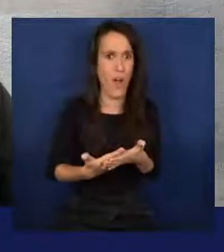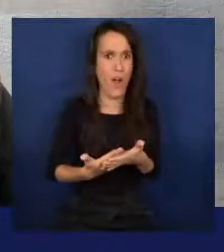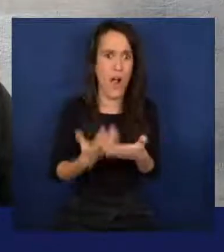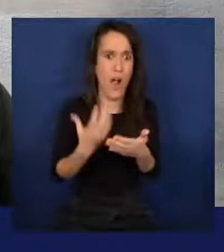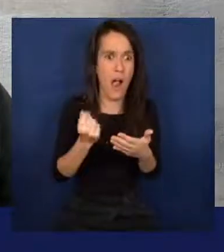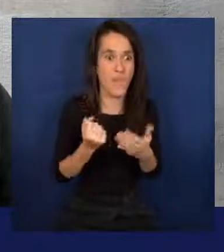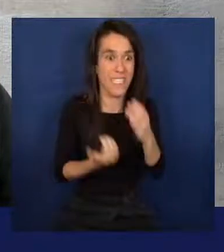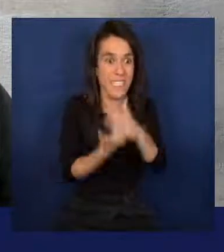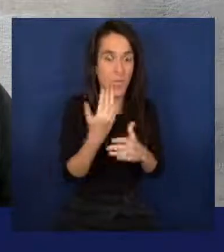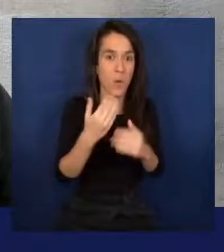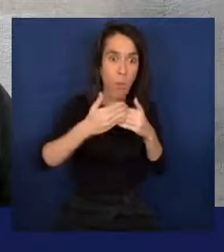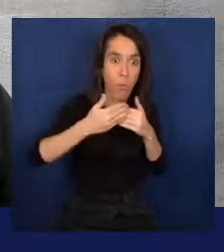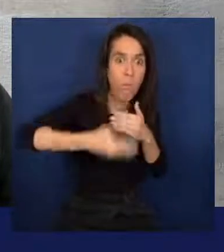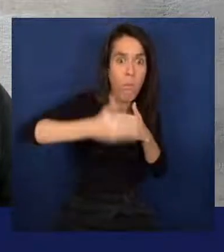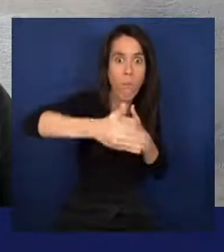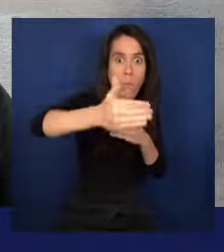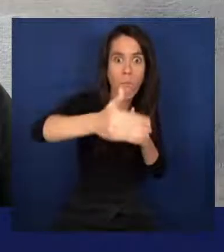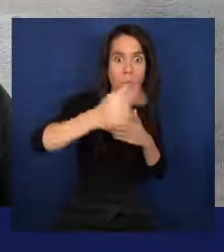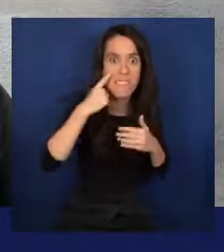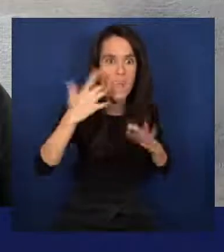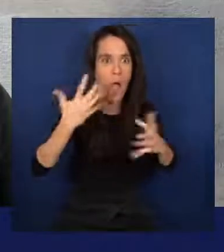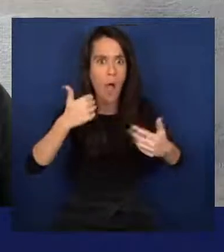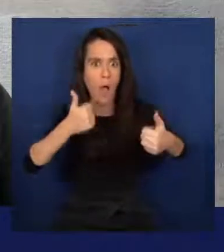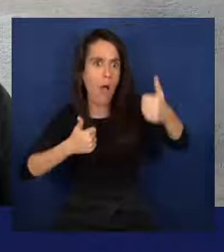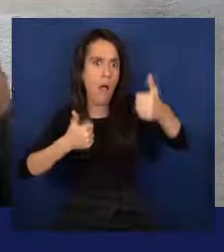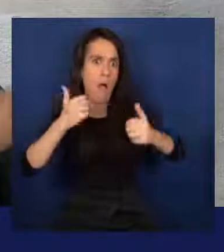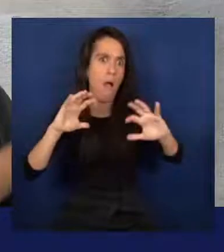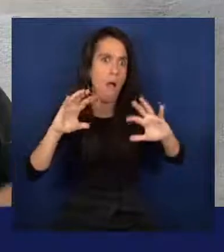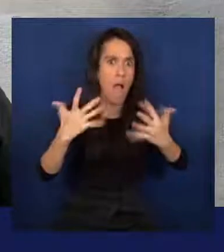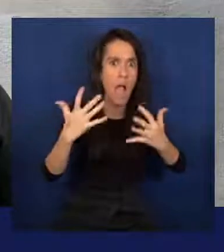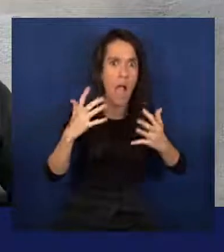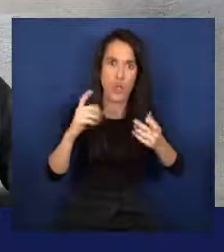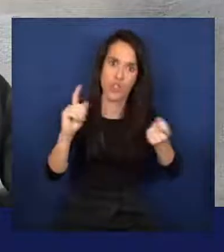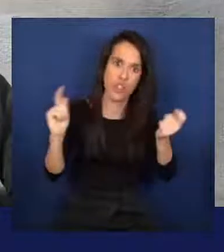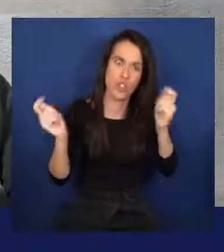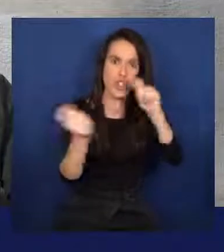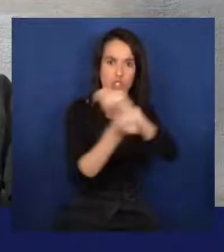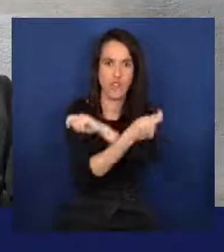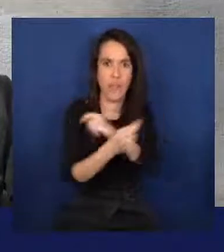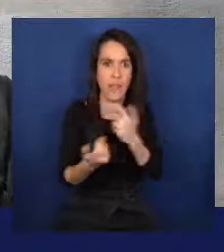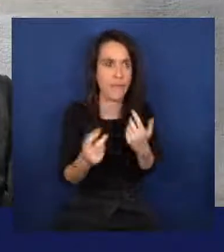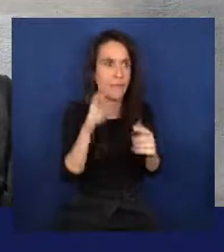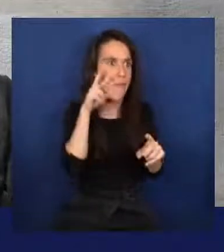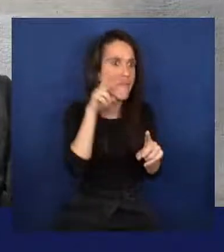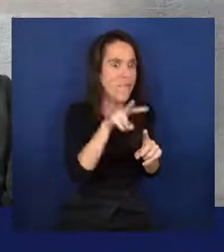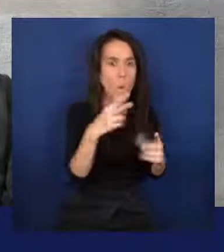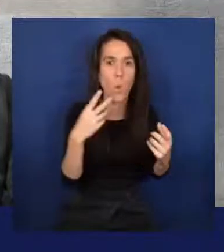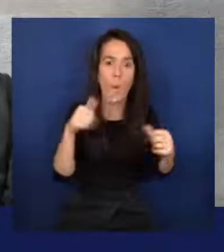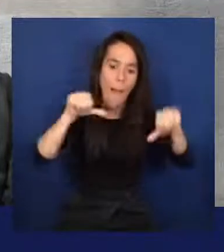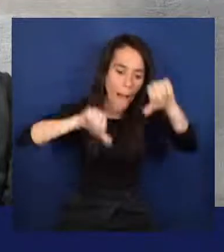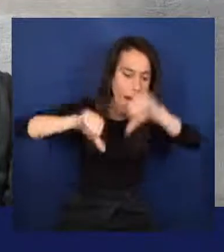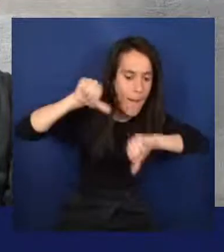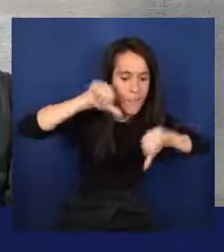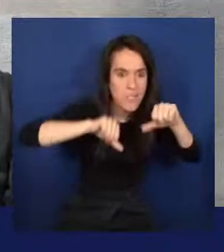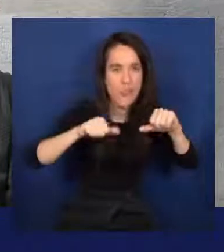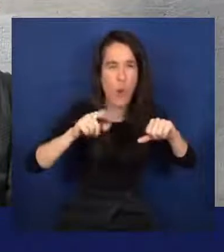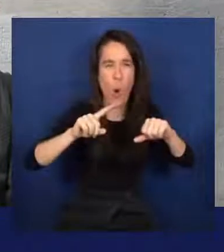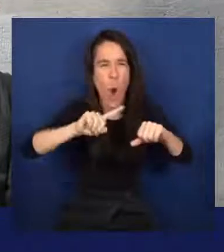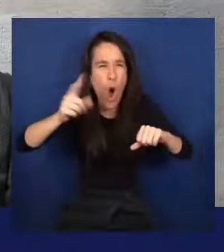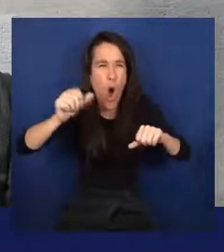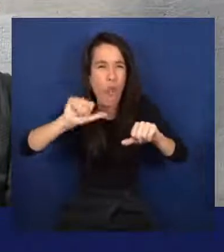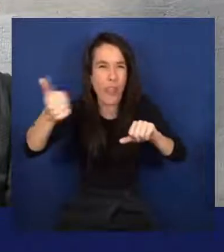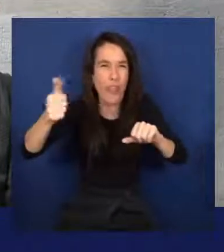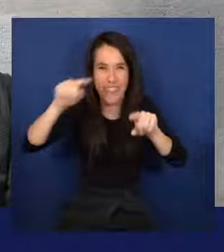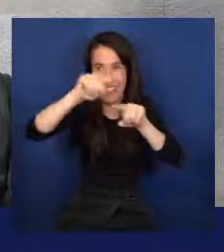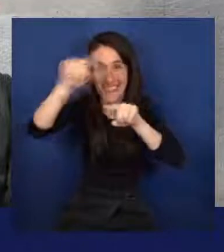seeing the potential of quantum computing around its changes to the way we'll approach chemistry and different physics models and so forth, that also